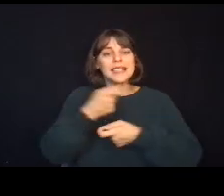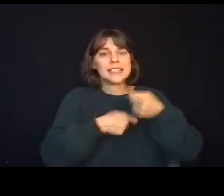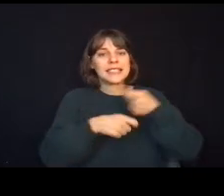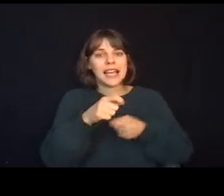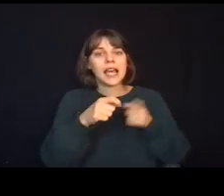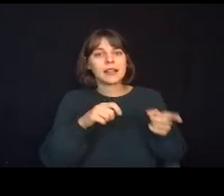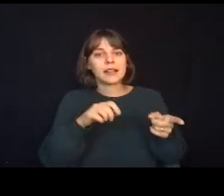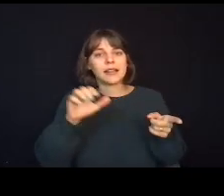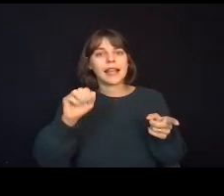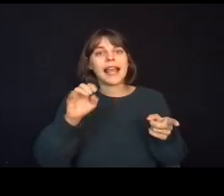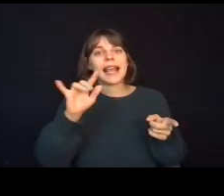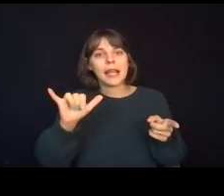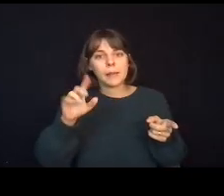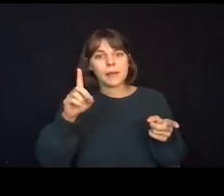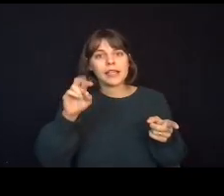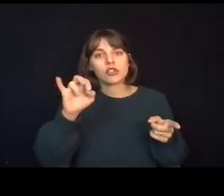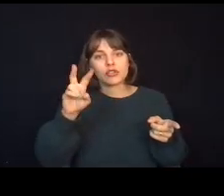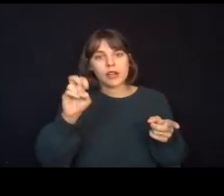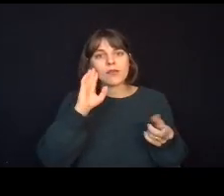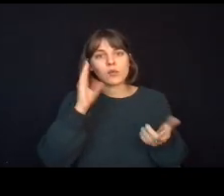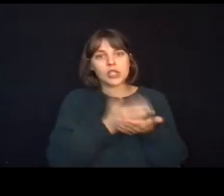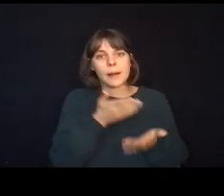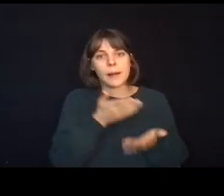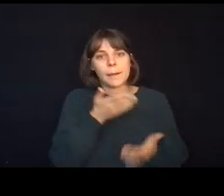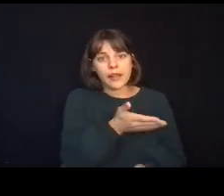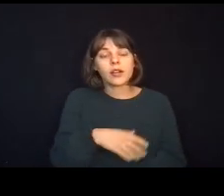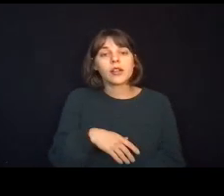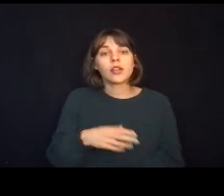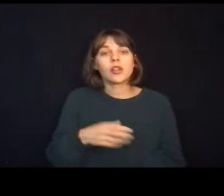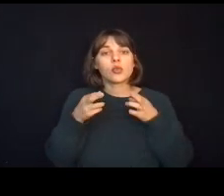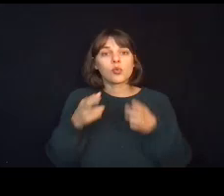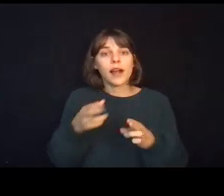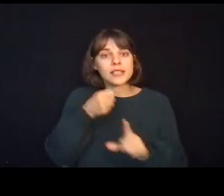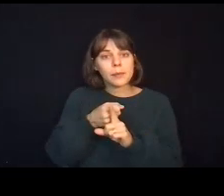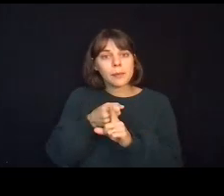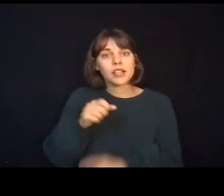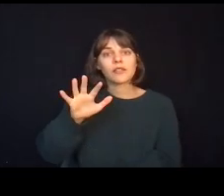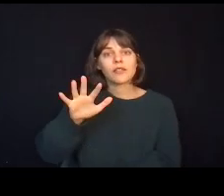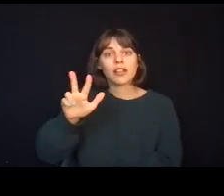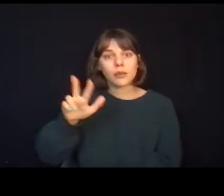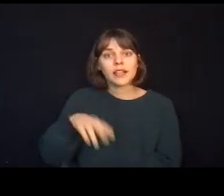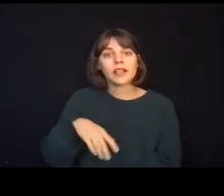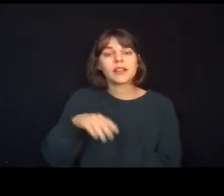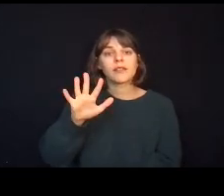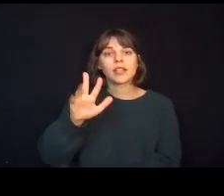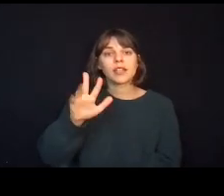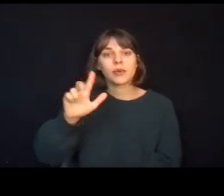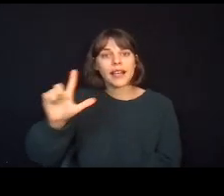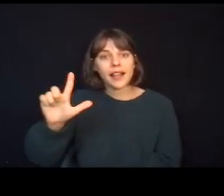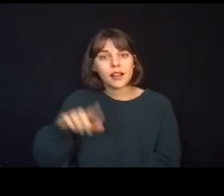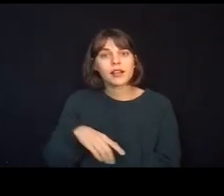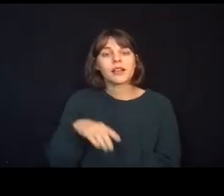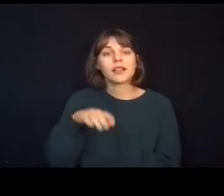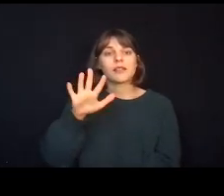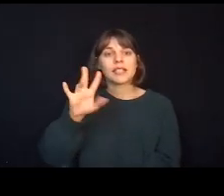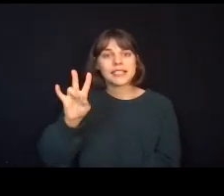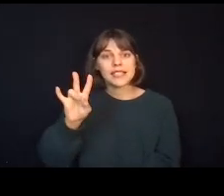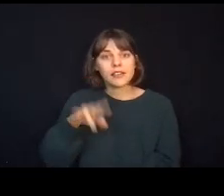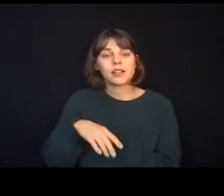on the Amity there. The routes that are impacted are the 53, the 53L, the 57,